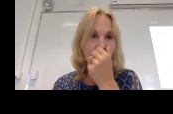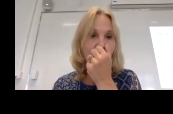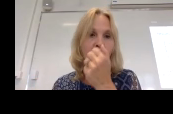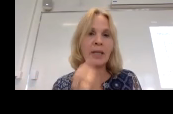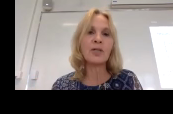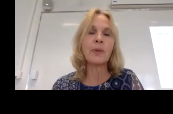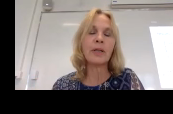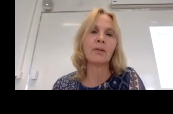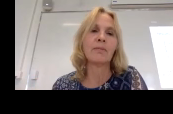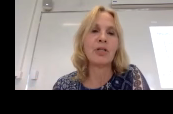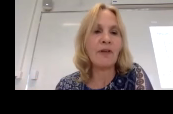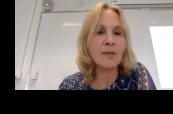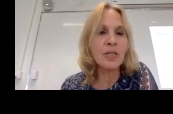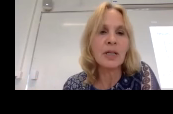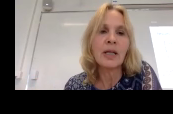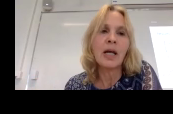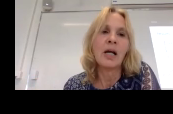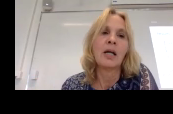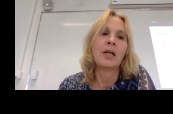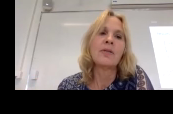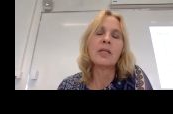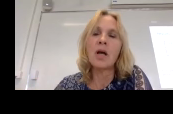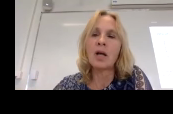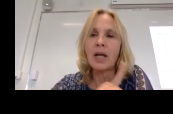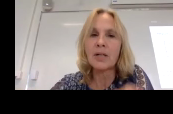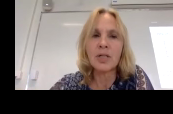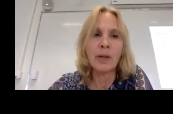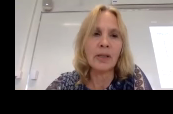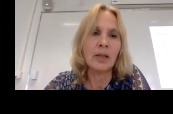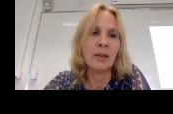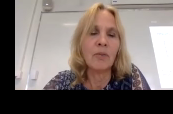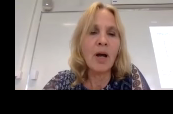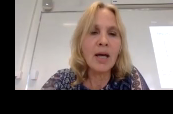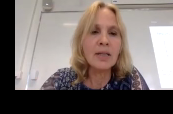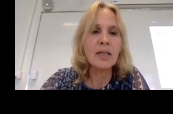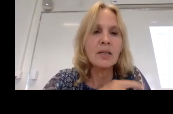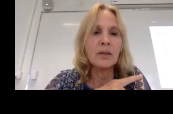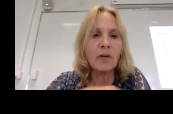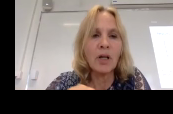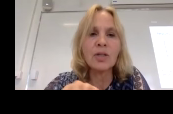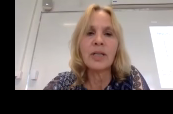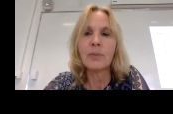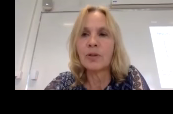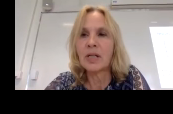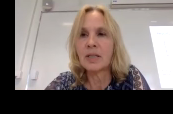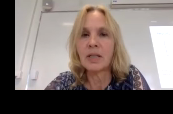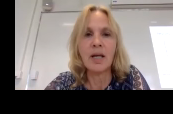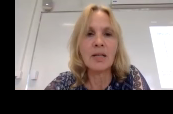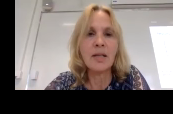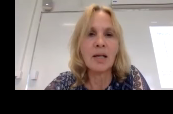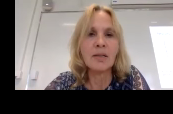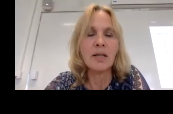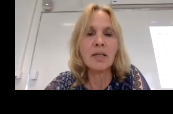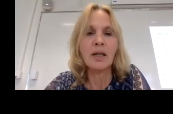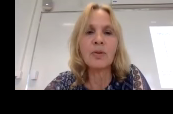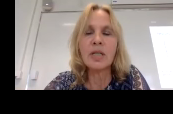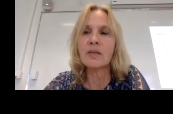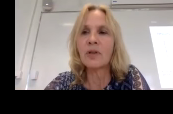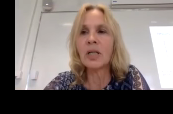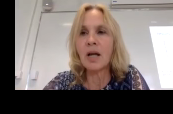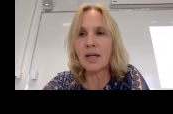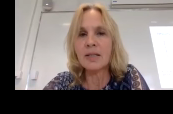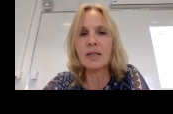Okay, so here's what she found. You see log reaction time on the y-axis, phonological neighborhood density on the x-axis, and